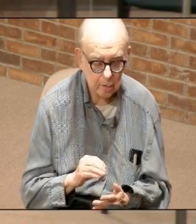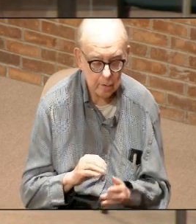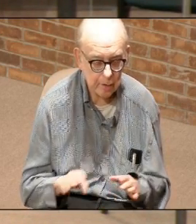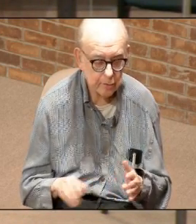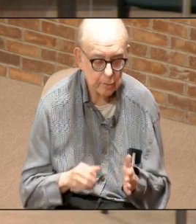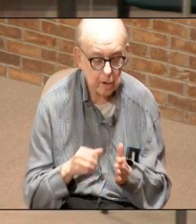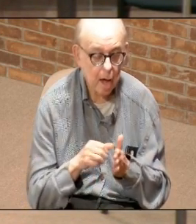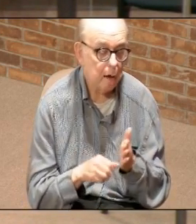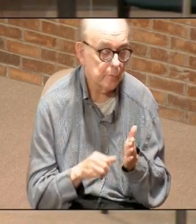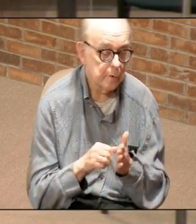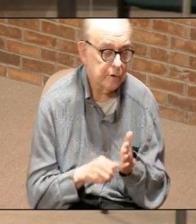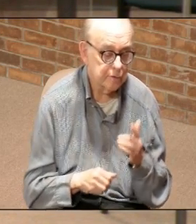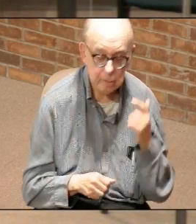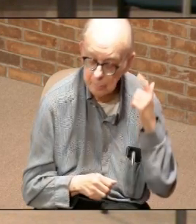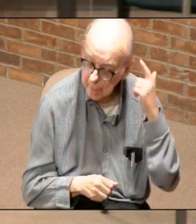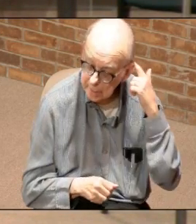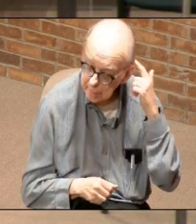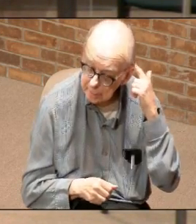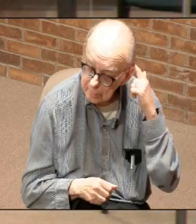operation. Okay?